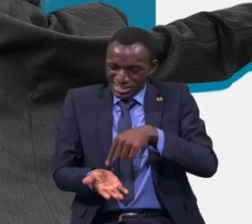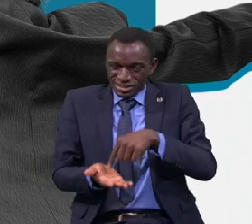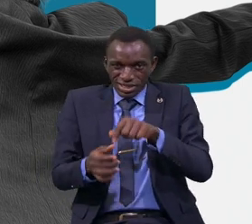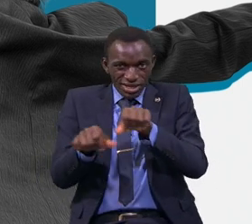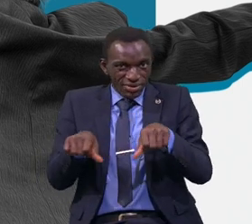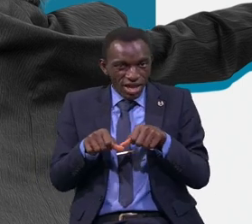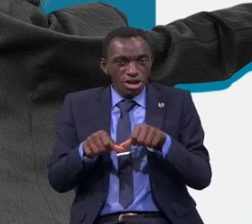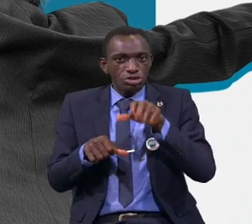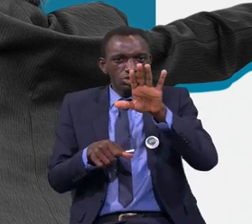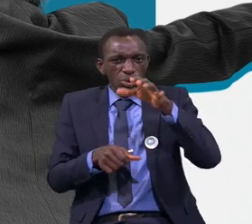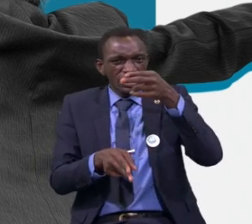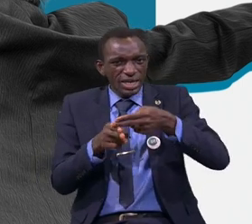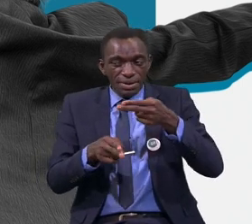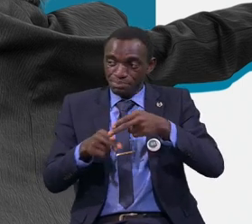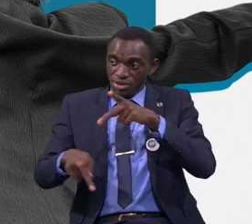known.